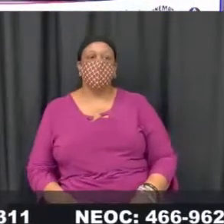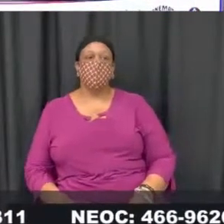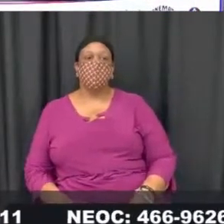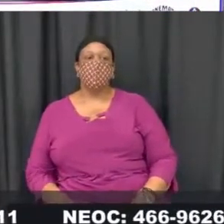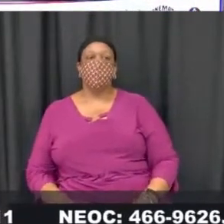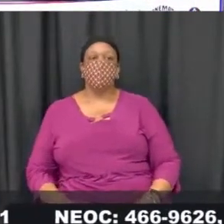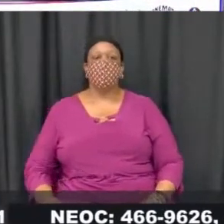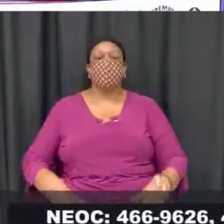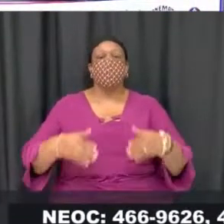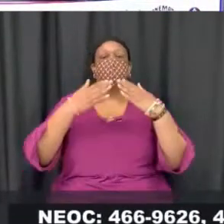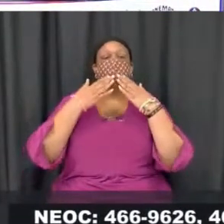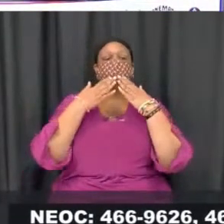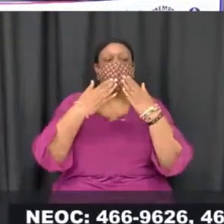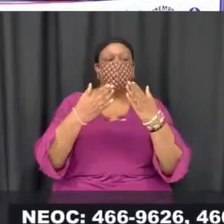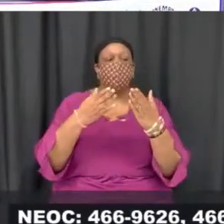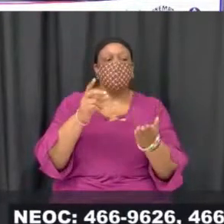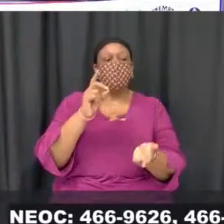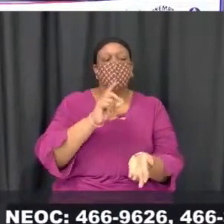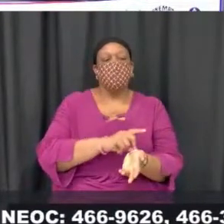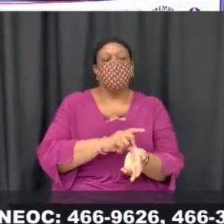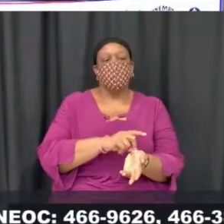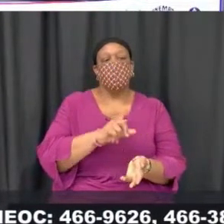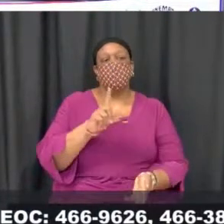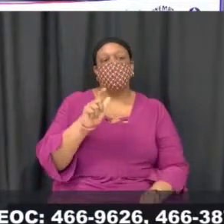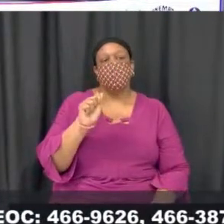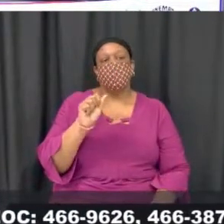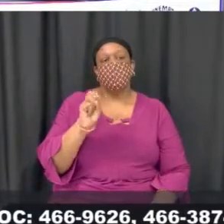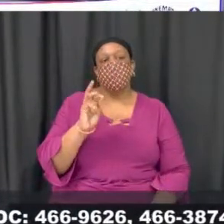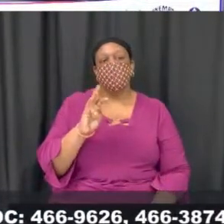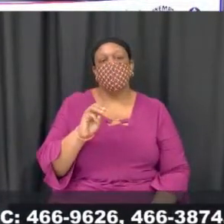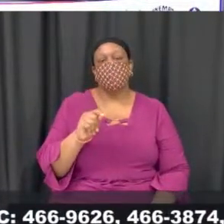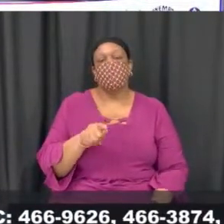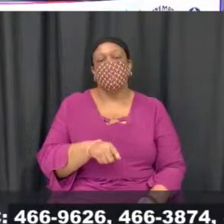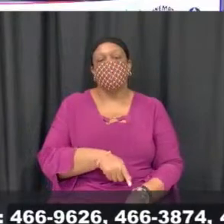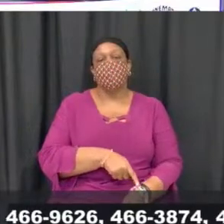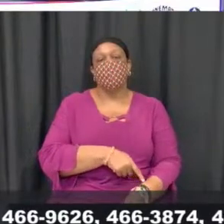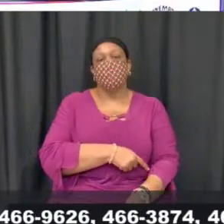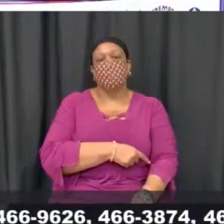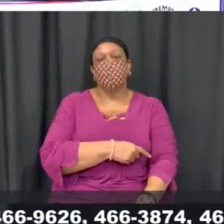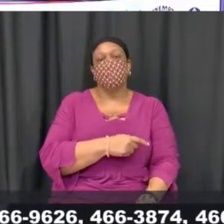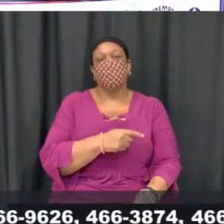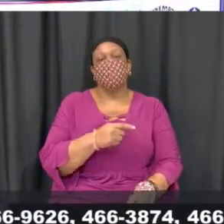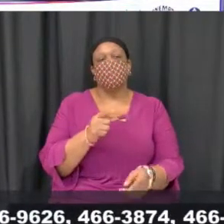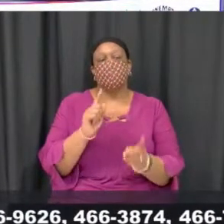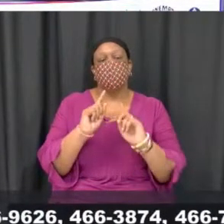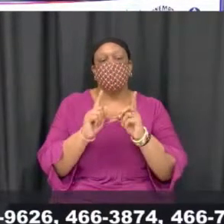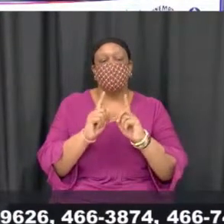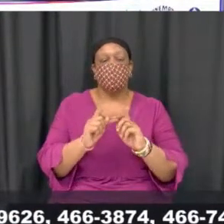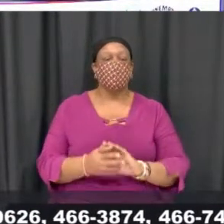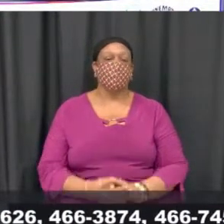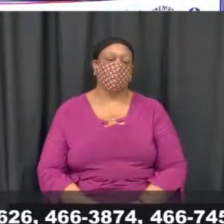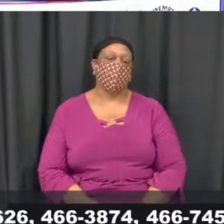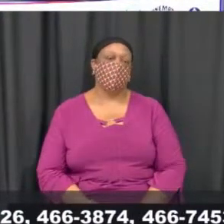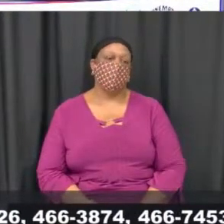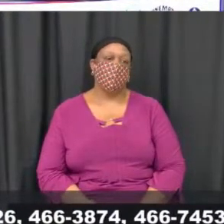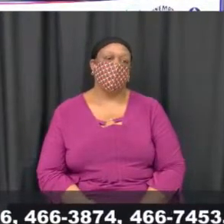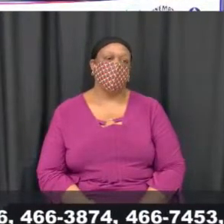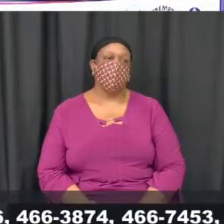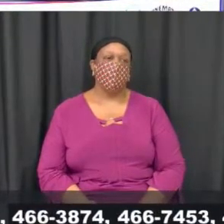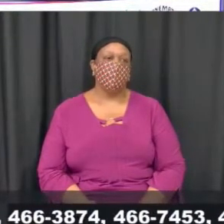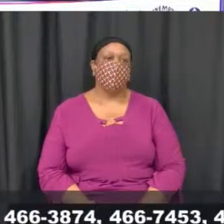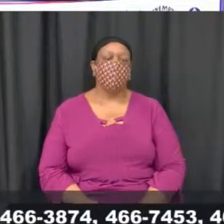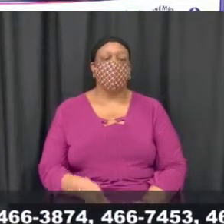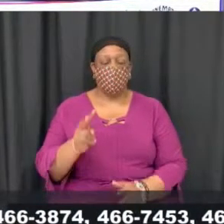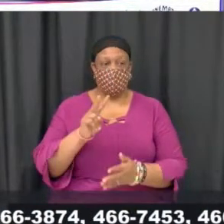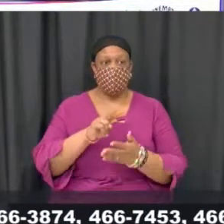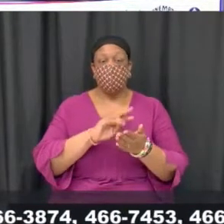Thank you, Dr. Laws, for that comprehensive presentation. I now invite Mr. Abdia